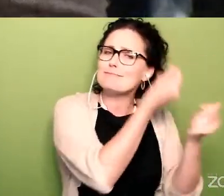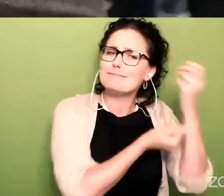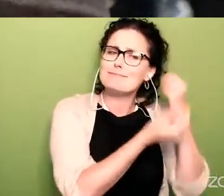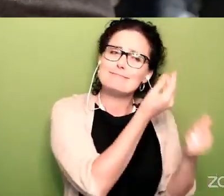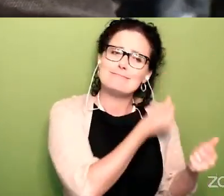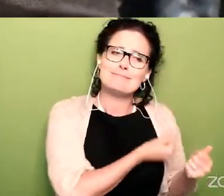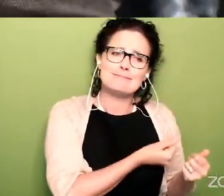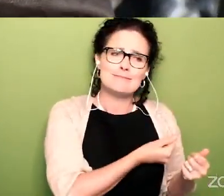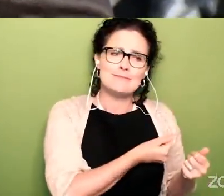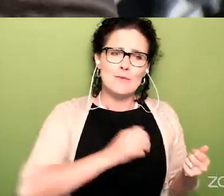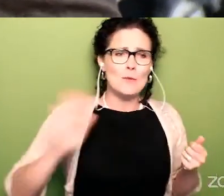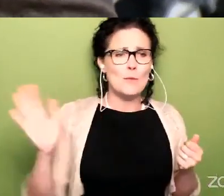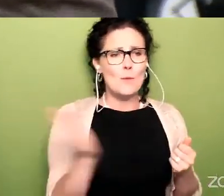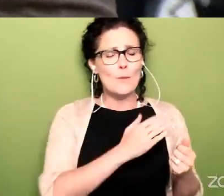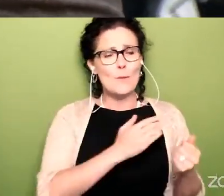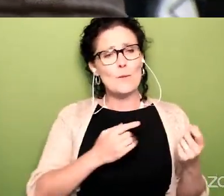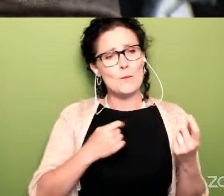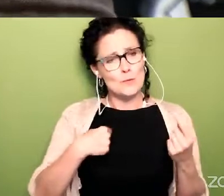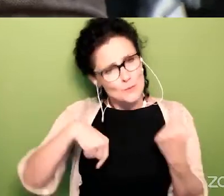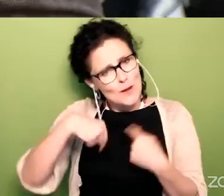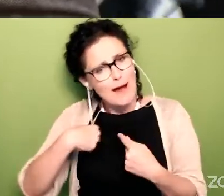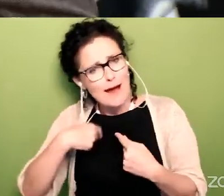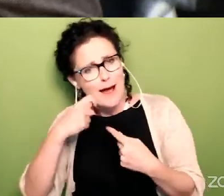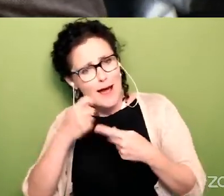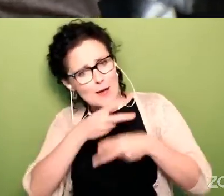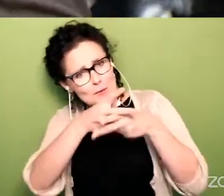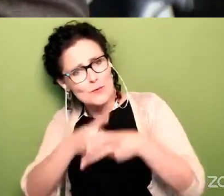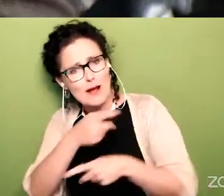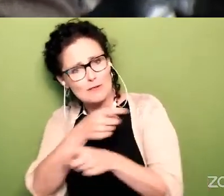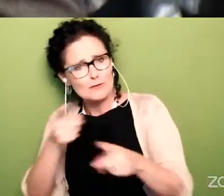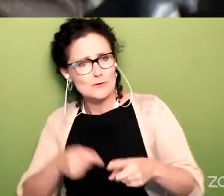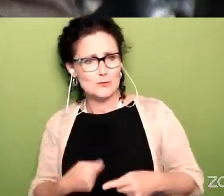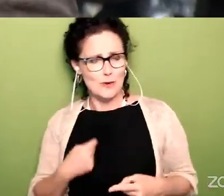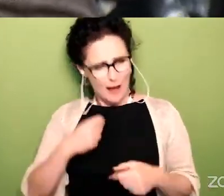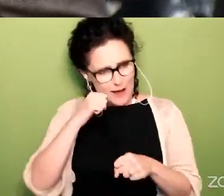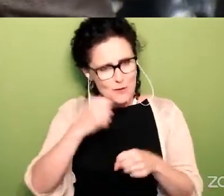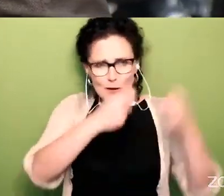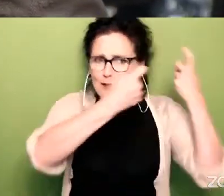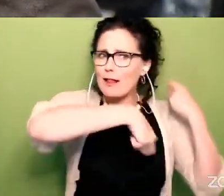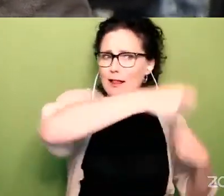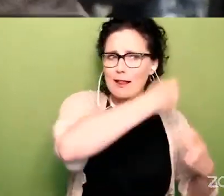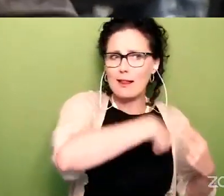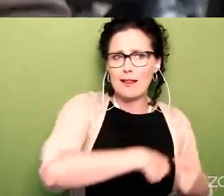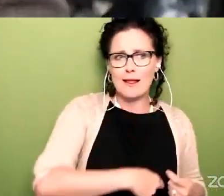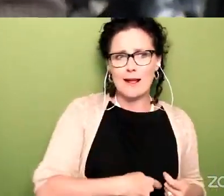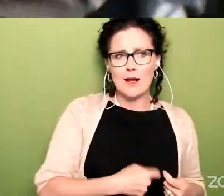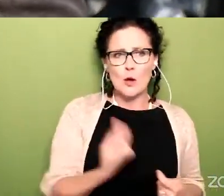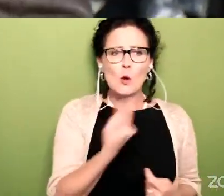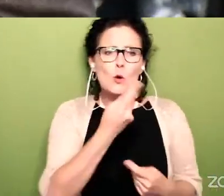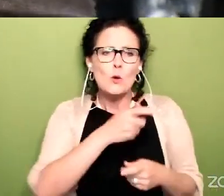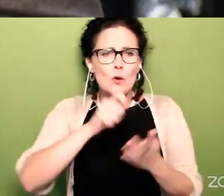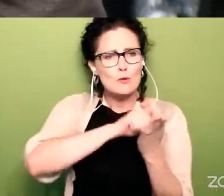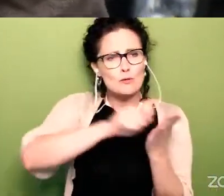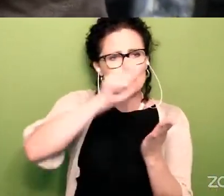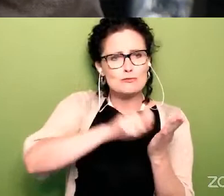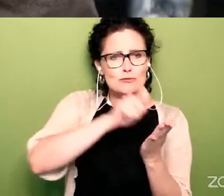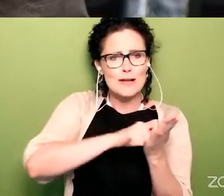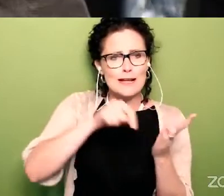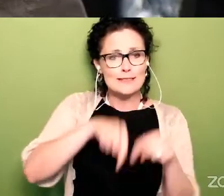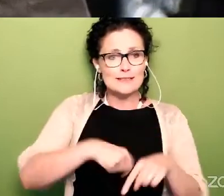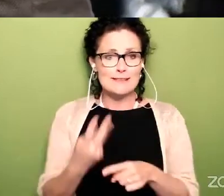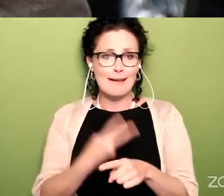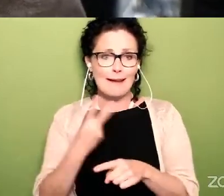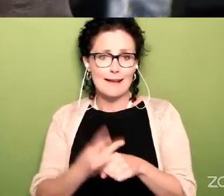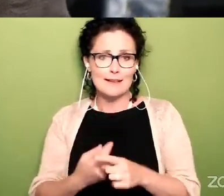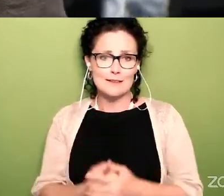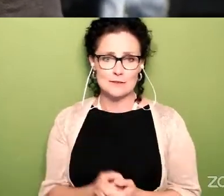Let us keep going for a little longer. You must be hungry, huh? The baby must be hungry. I don't